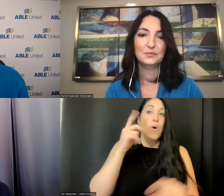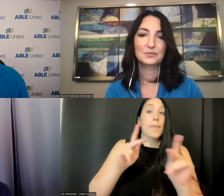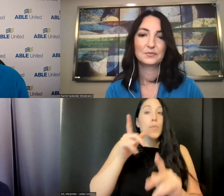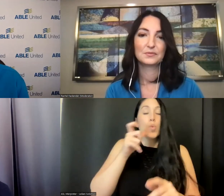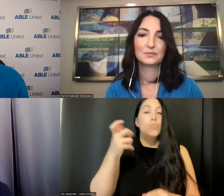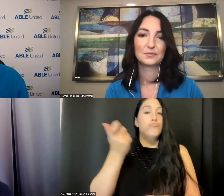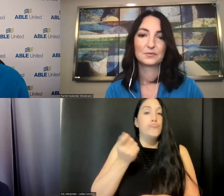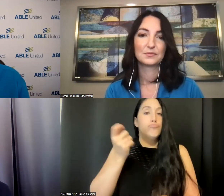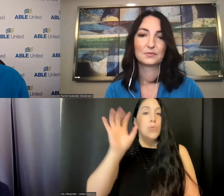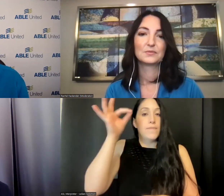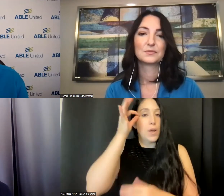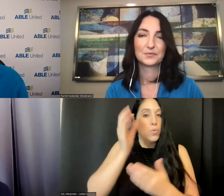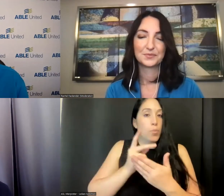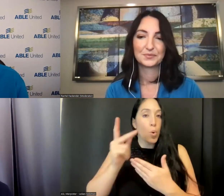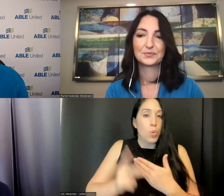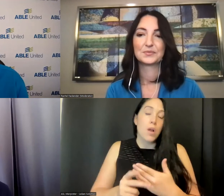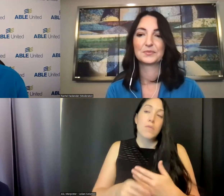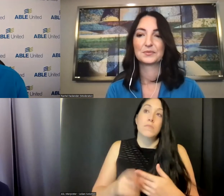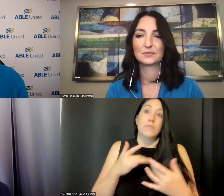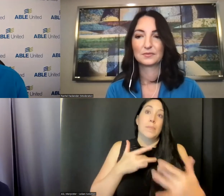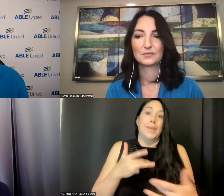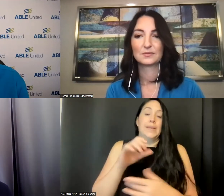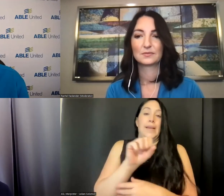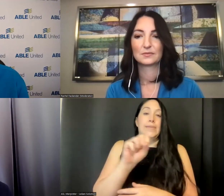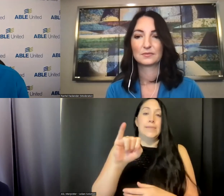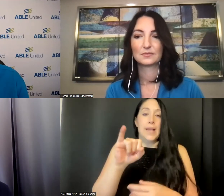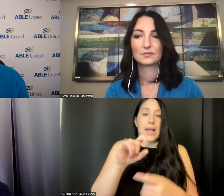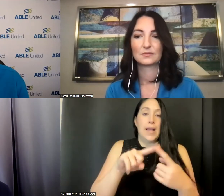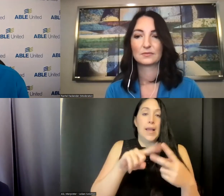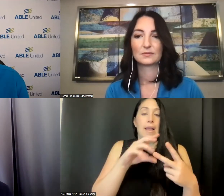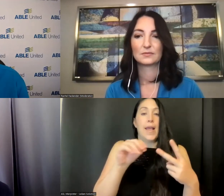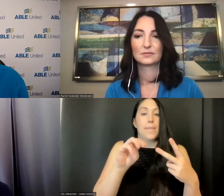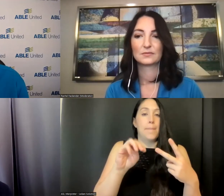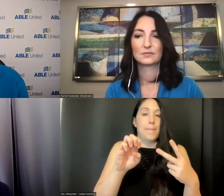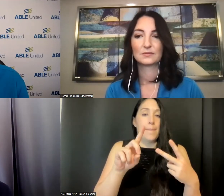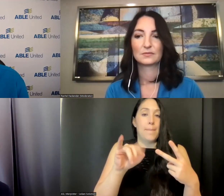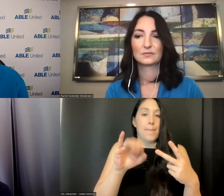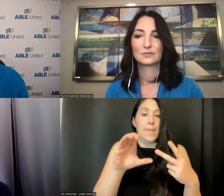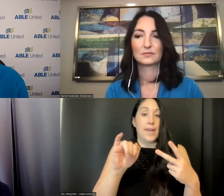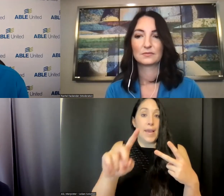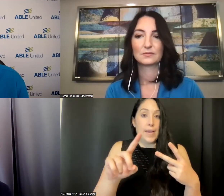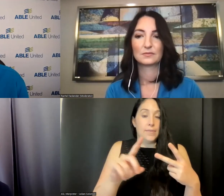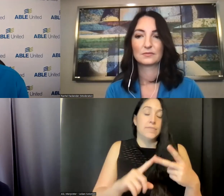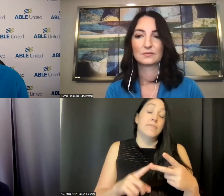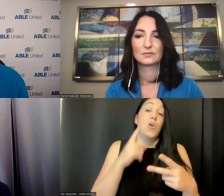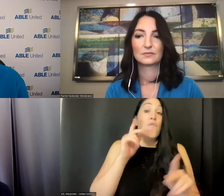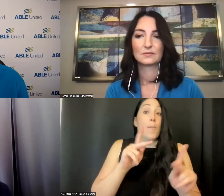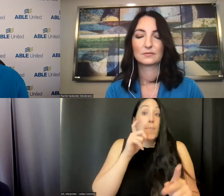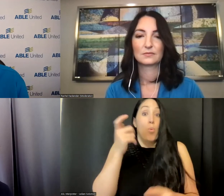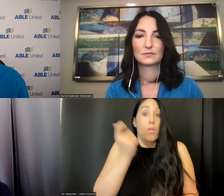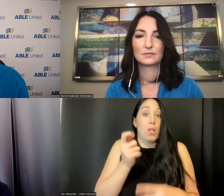The biggest ones being supplemental security income and Medicaid. Now, for those on SSI, there are some